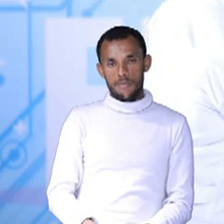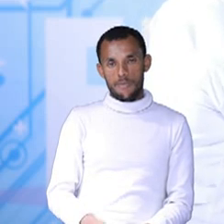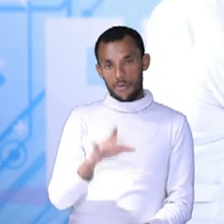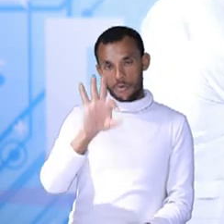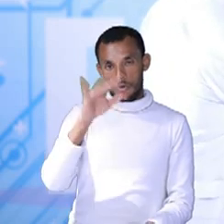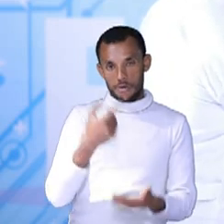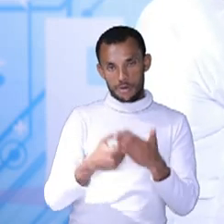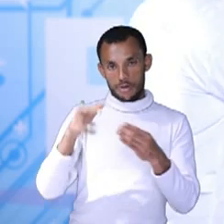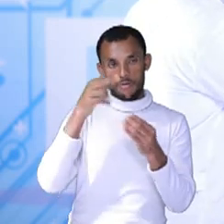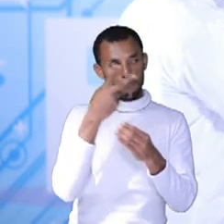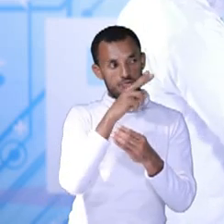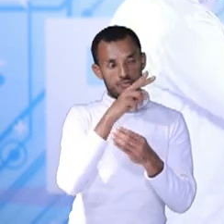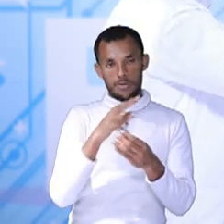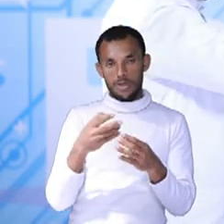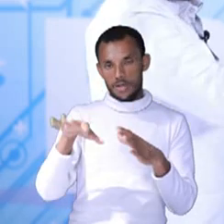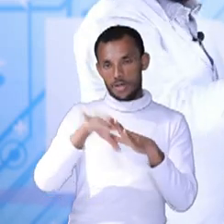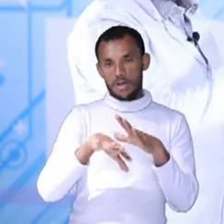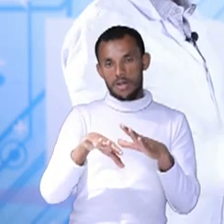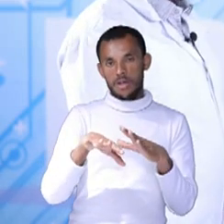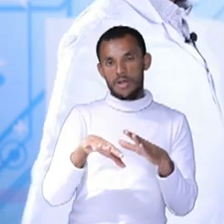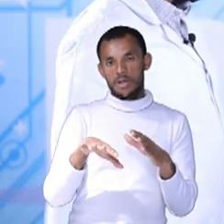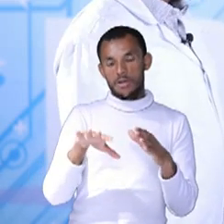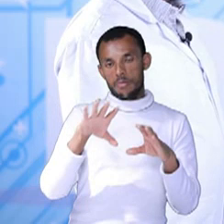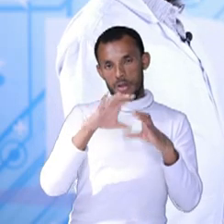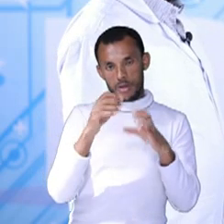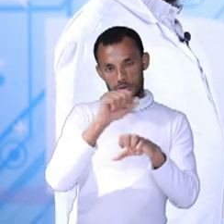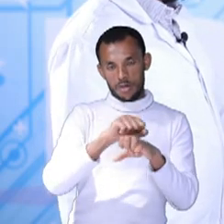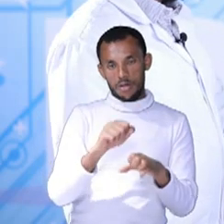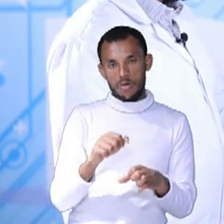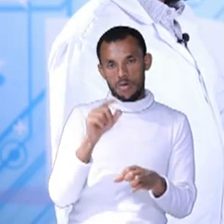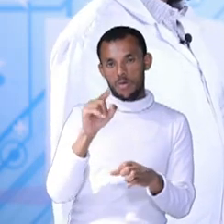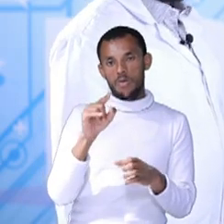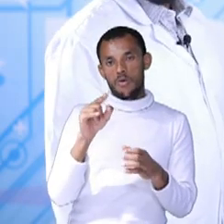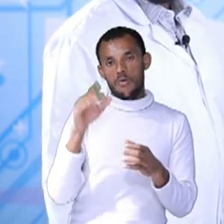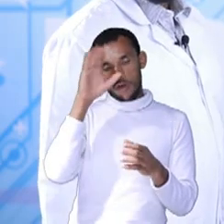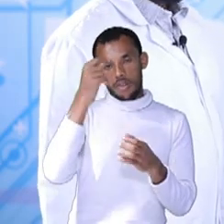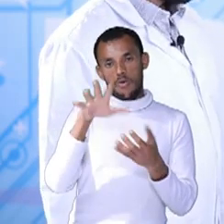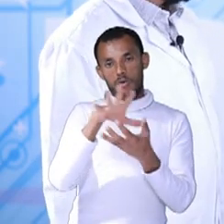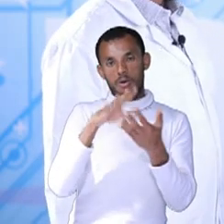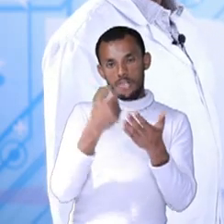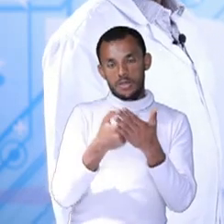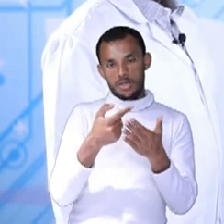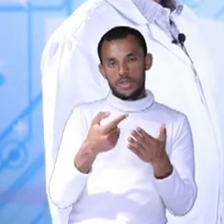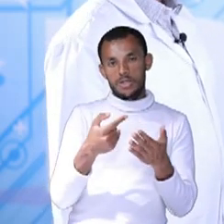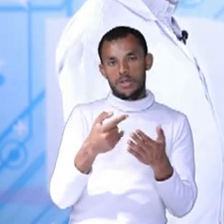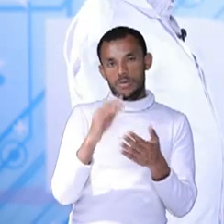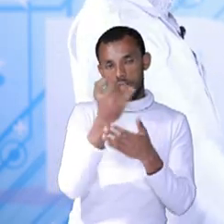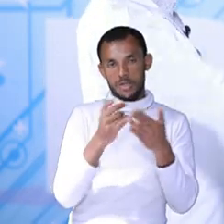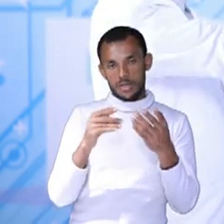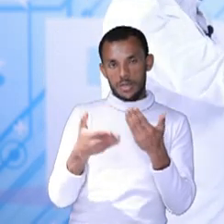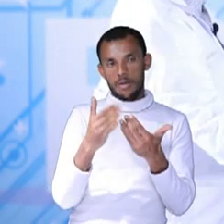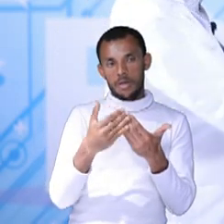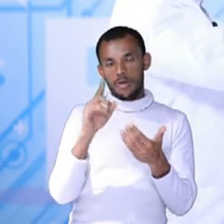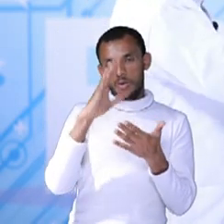You'll have this region. Inside hollow, certain part is solid. So you need to find the volume of this. To find that,